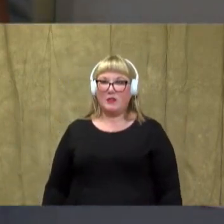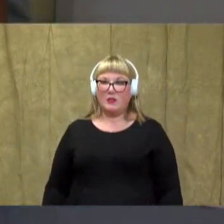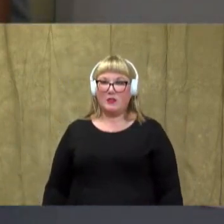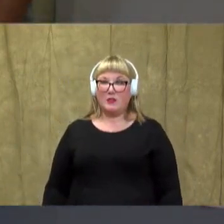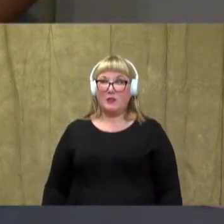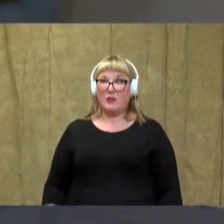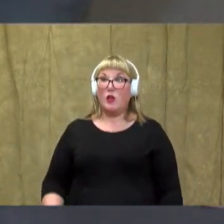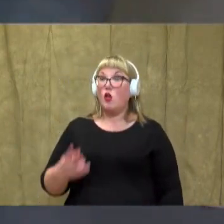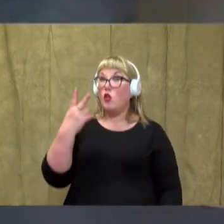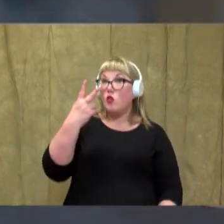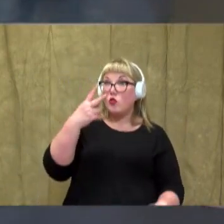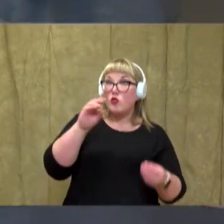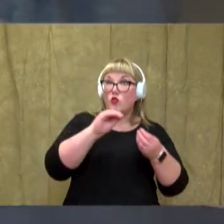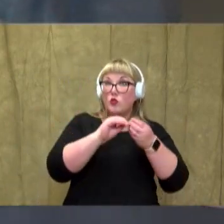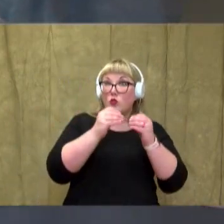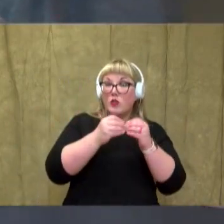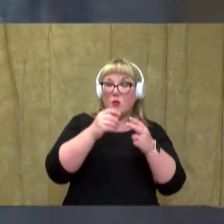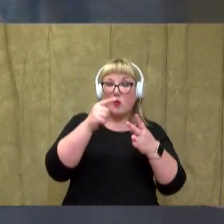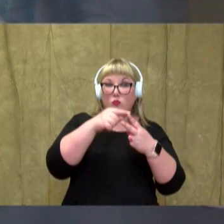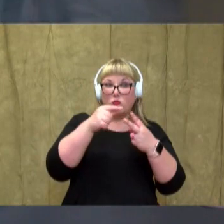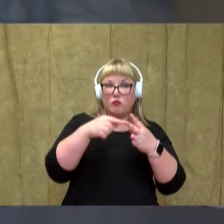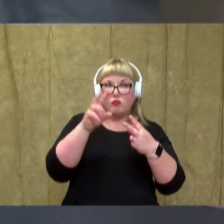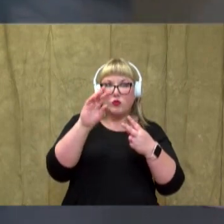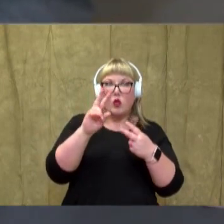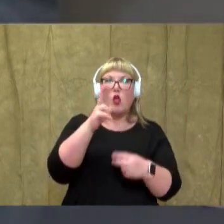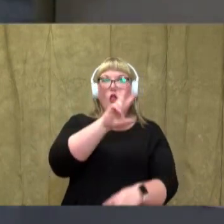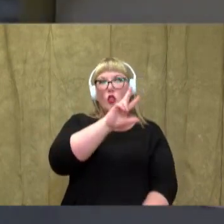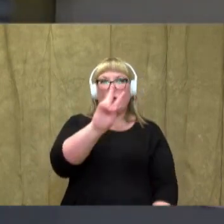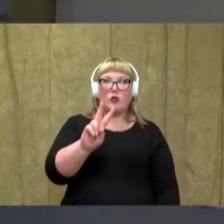The 2-digit number is 32.